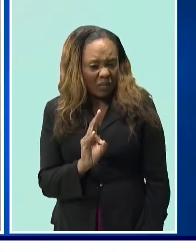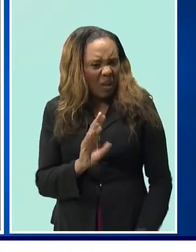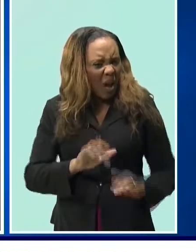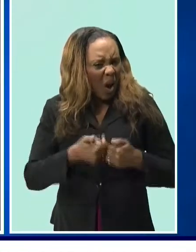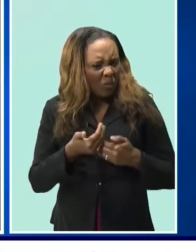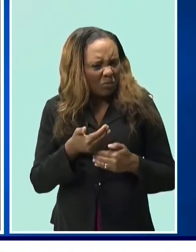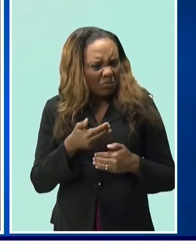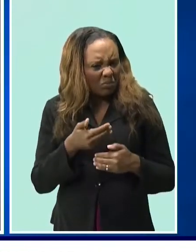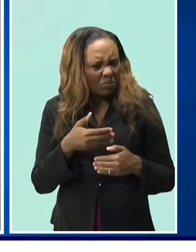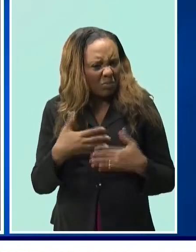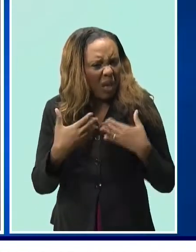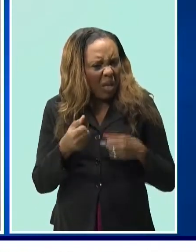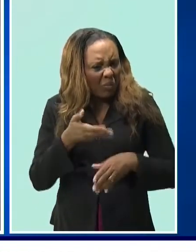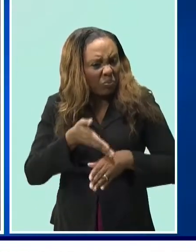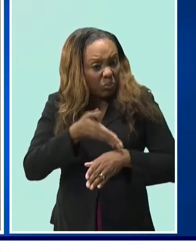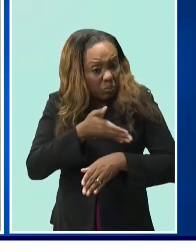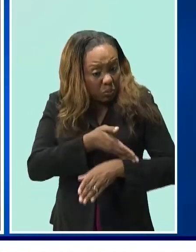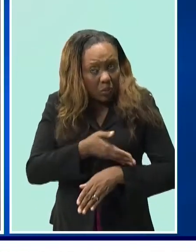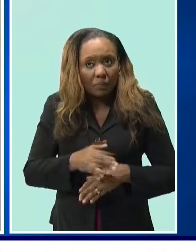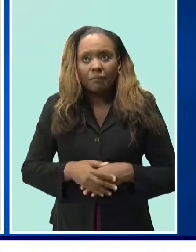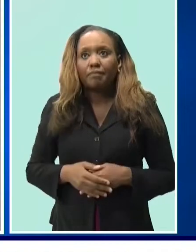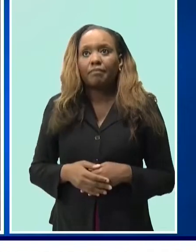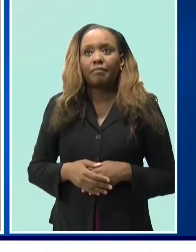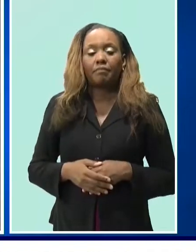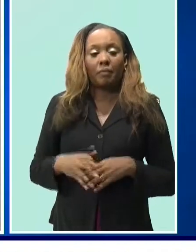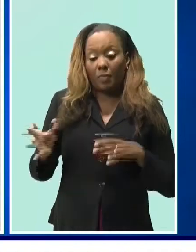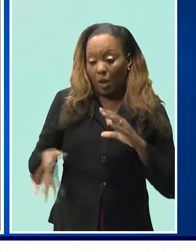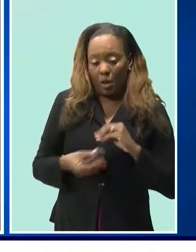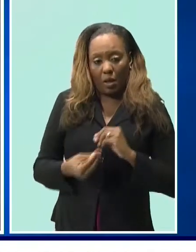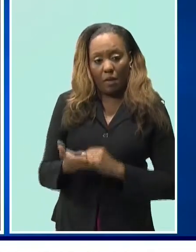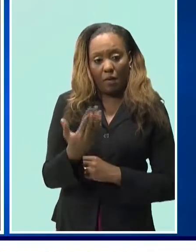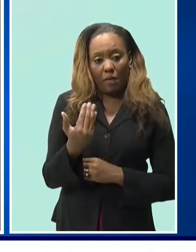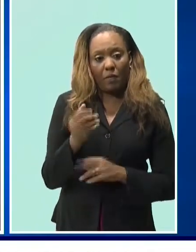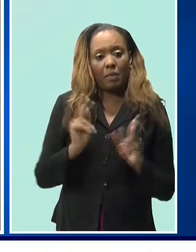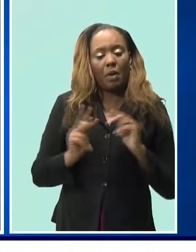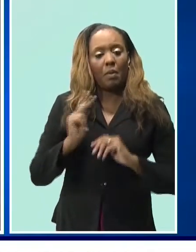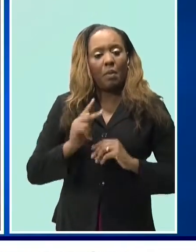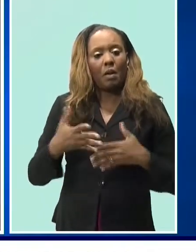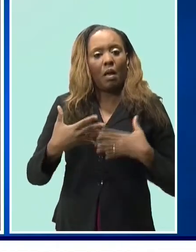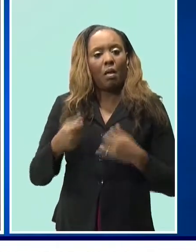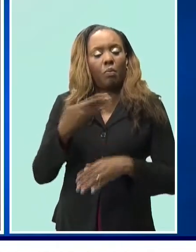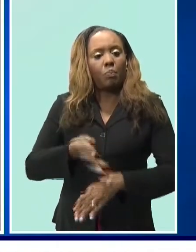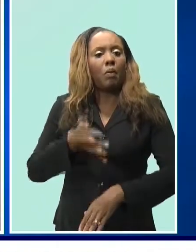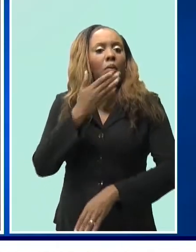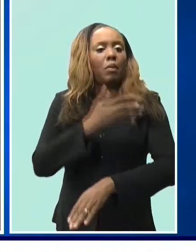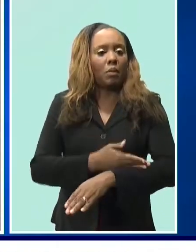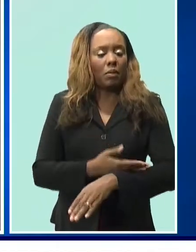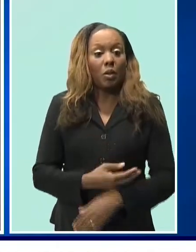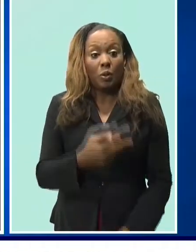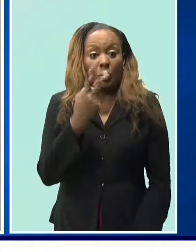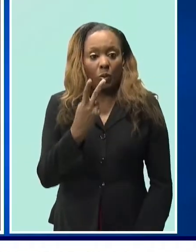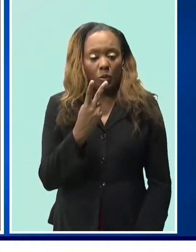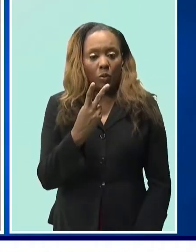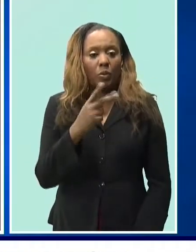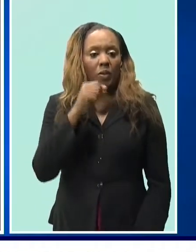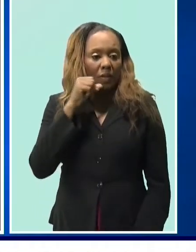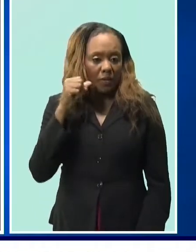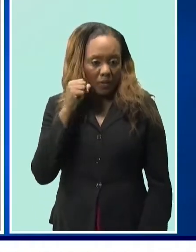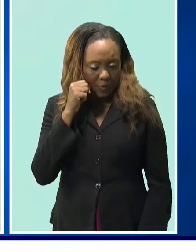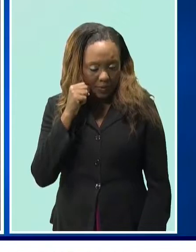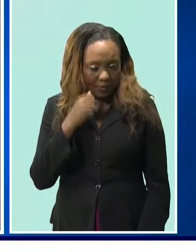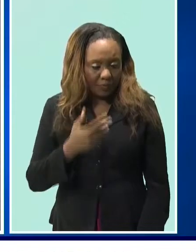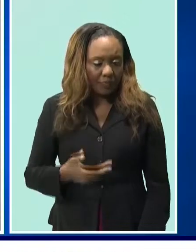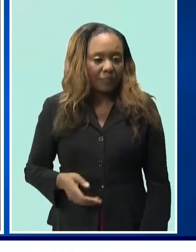Sure. So we've had 15 recoveries in total. 2 additional recoveries would have happened yesterday with their